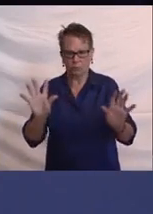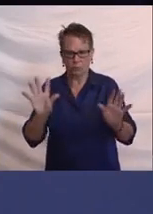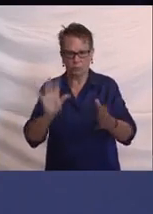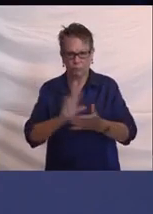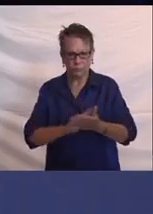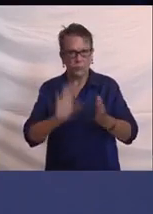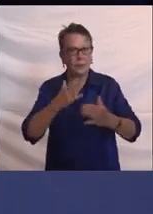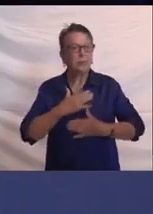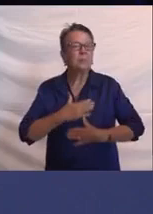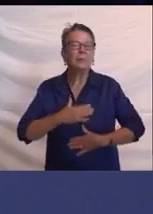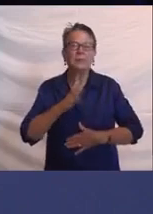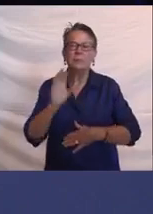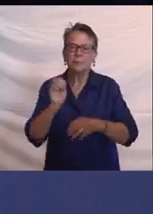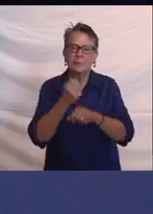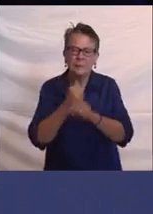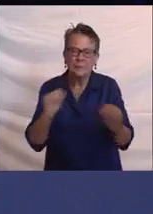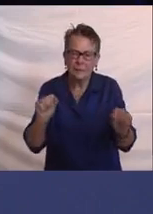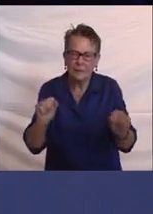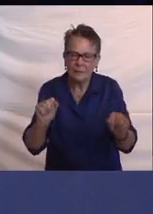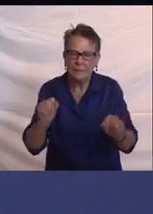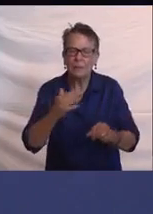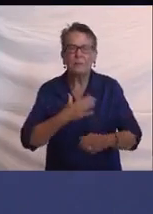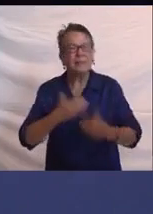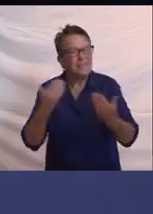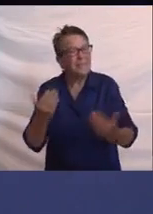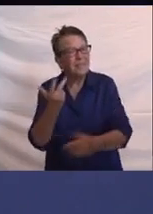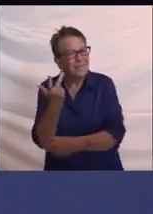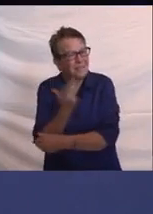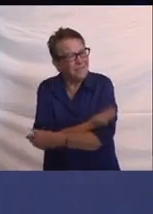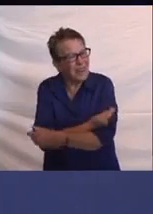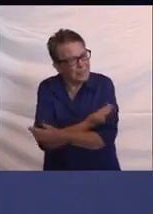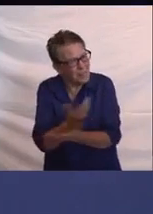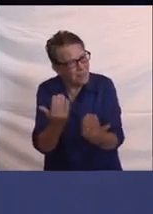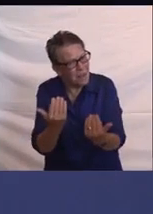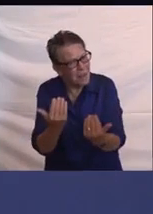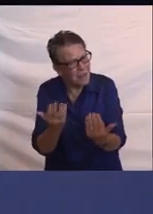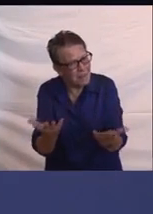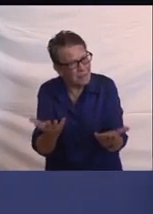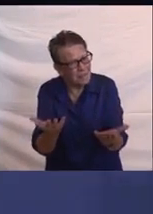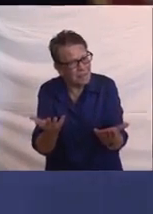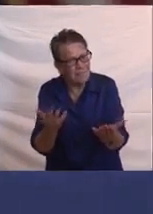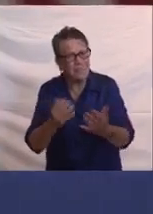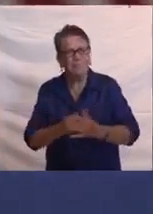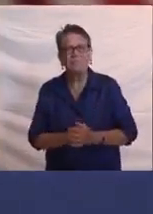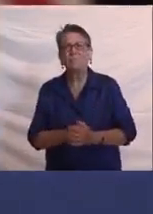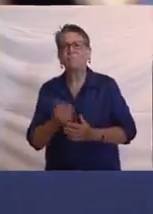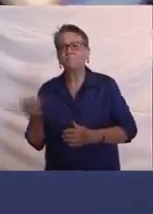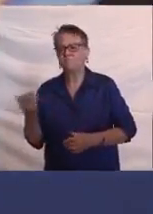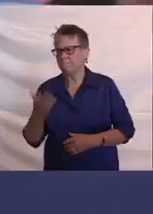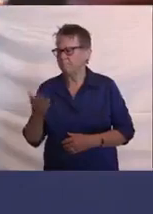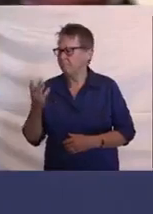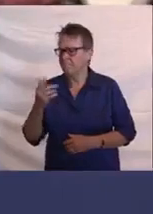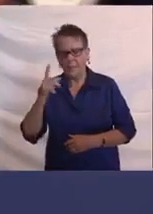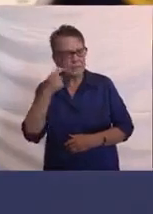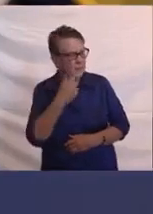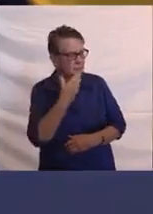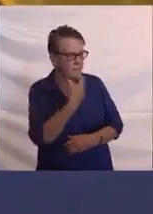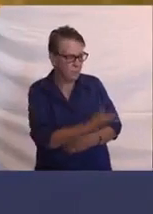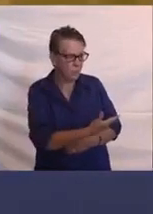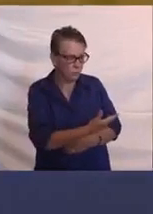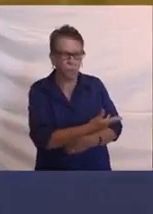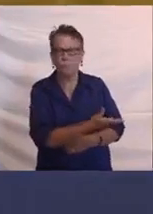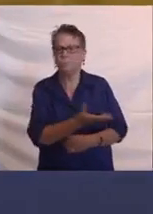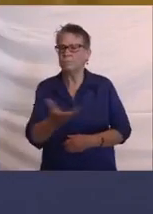protect ourselves, our family, friends, and most importantly, our children. Thank you. Judy, thank you as always. So the earliest we're going to get guidance